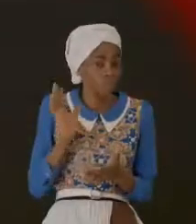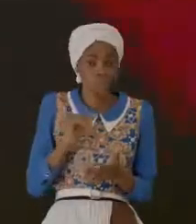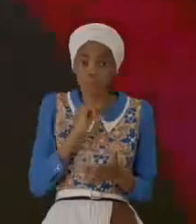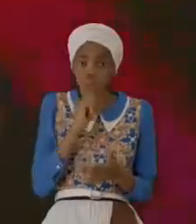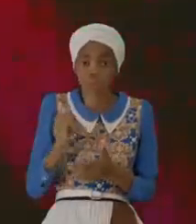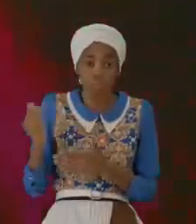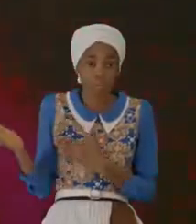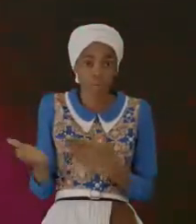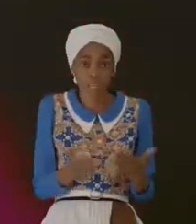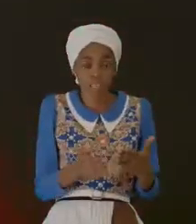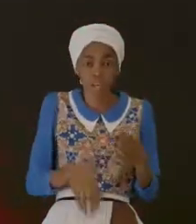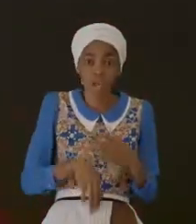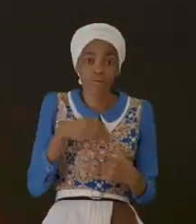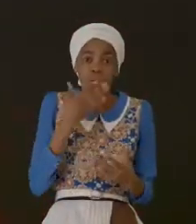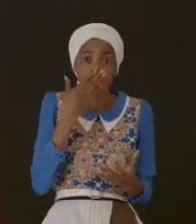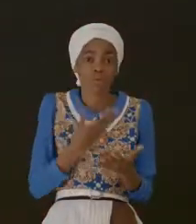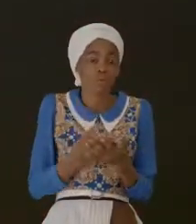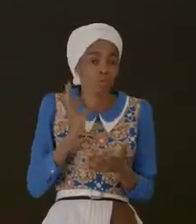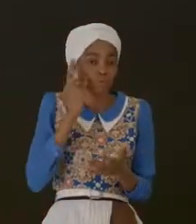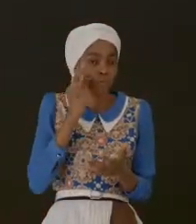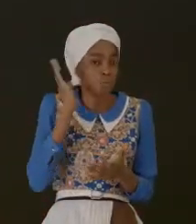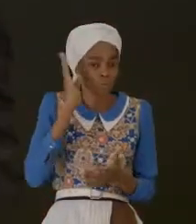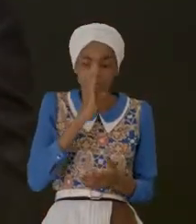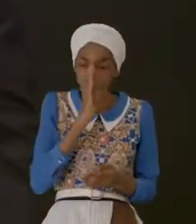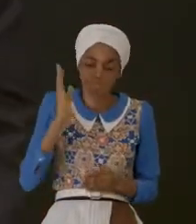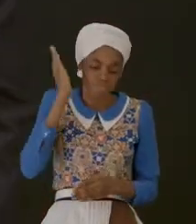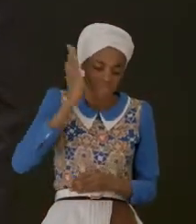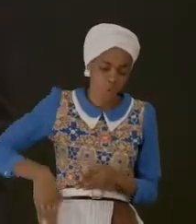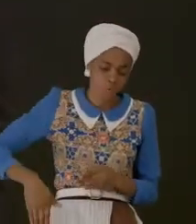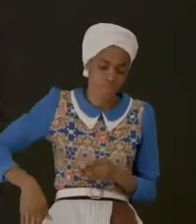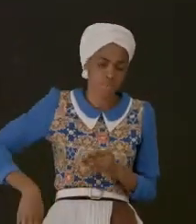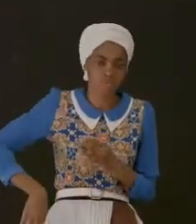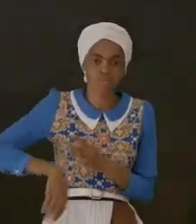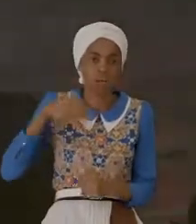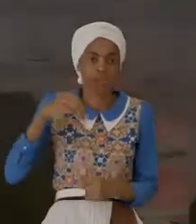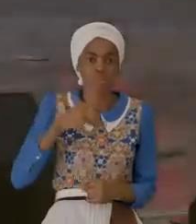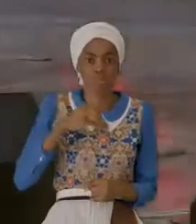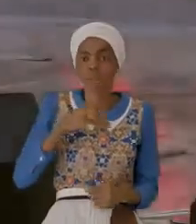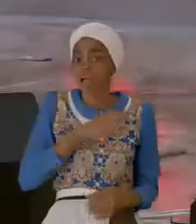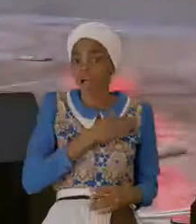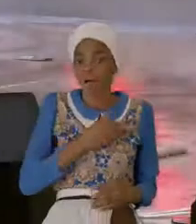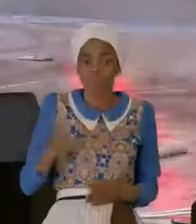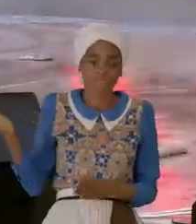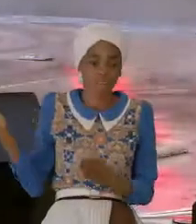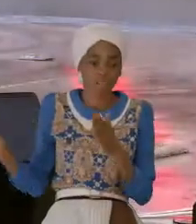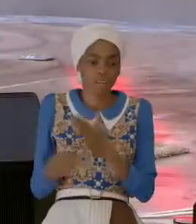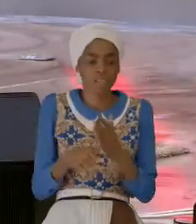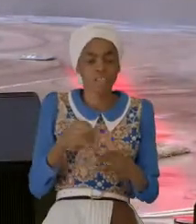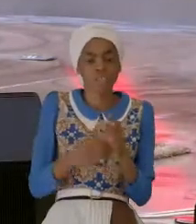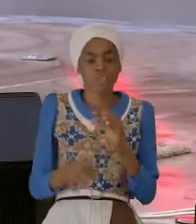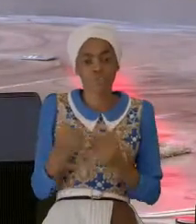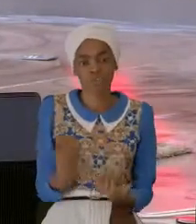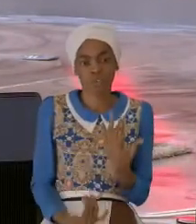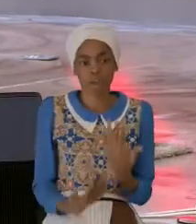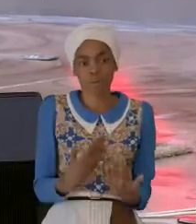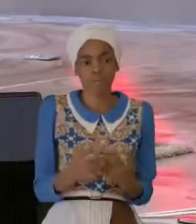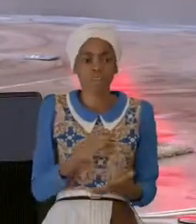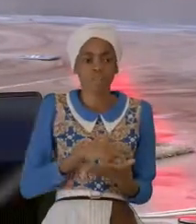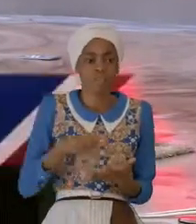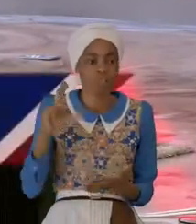will be caught down and cast Into the Fire verse 20 it says